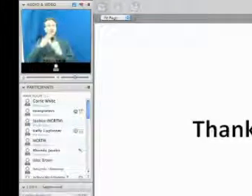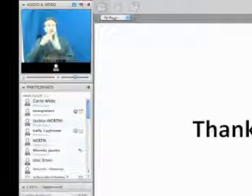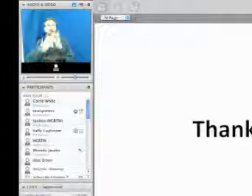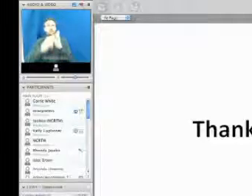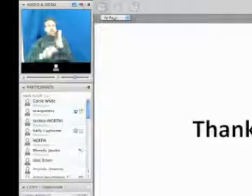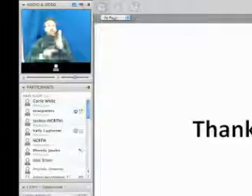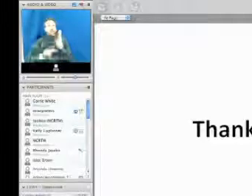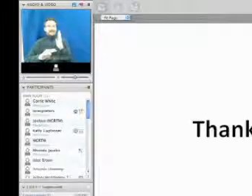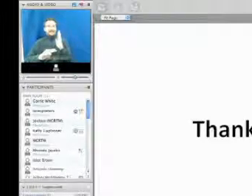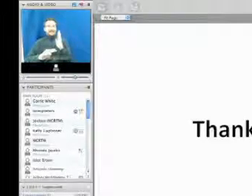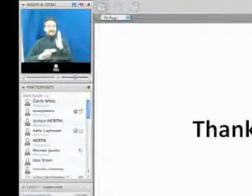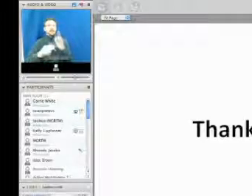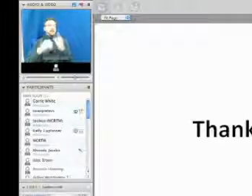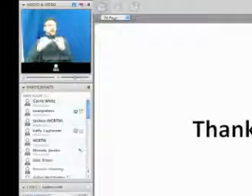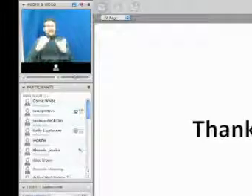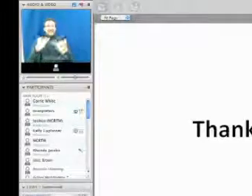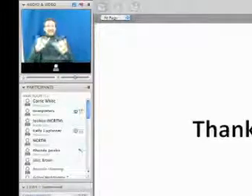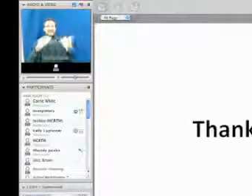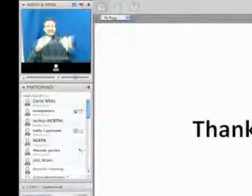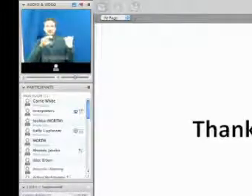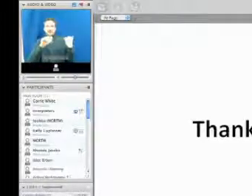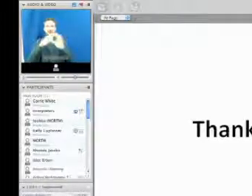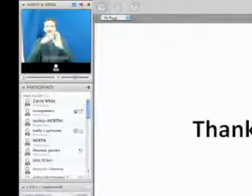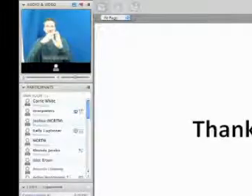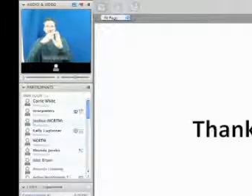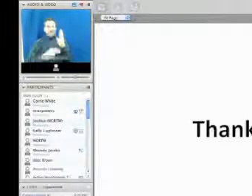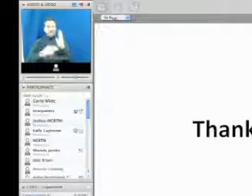And thank you, interpreters.